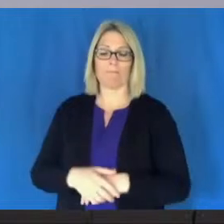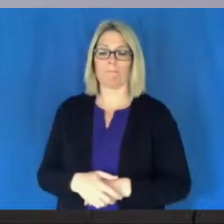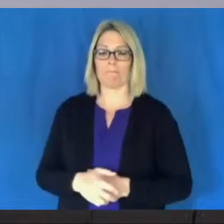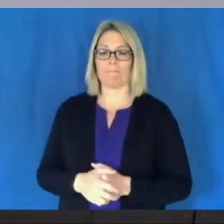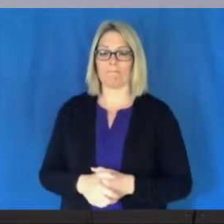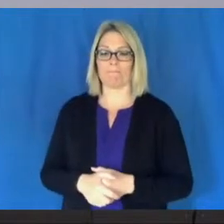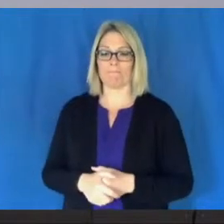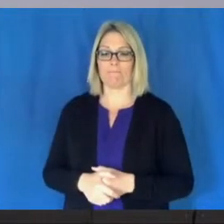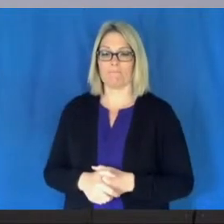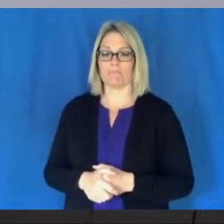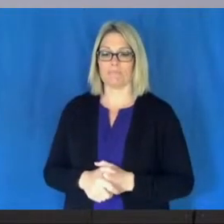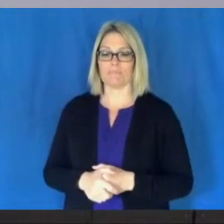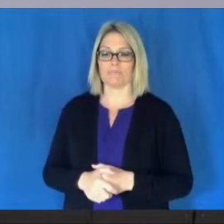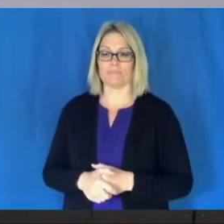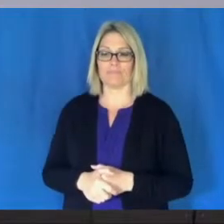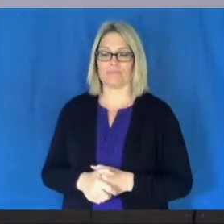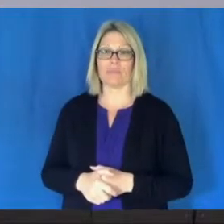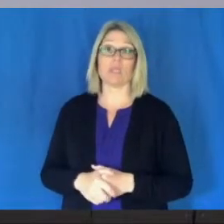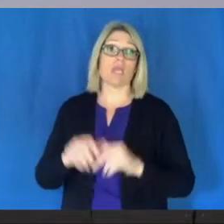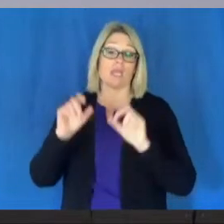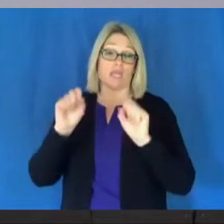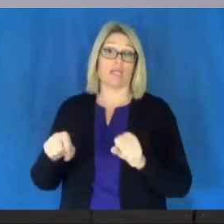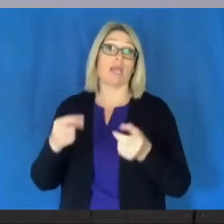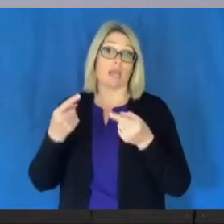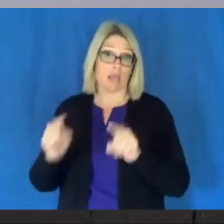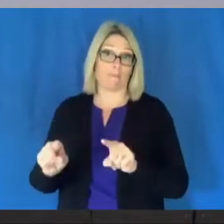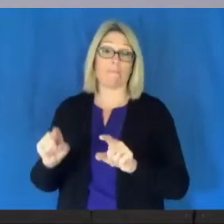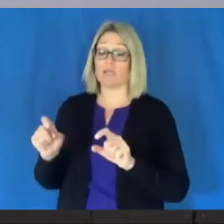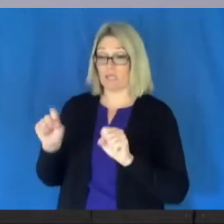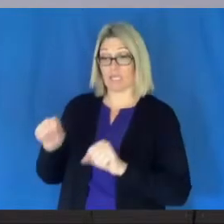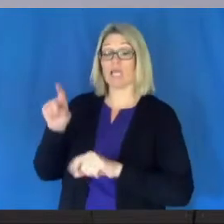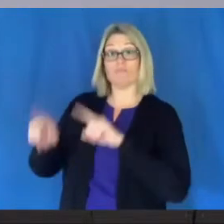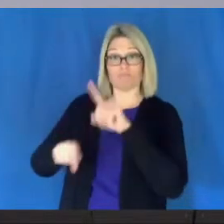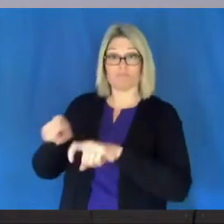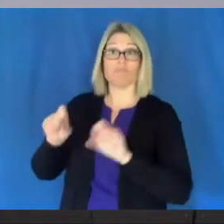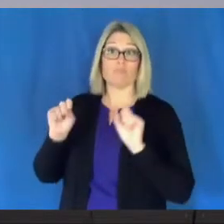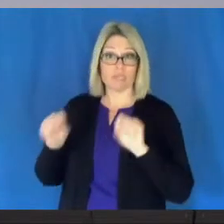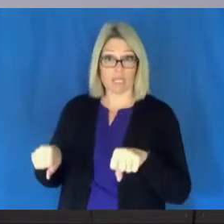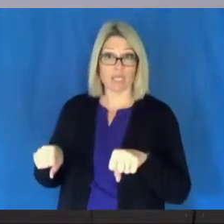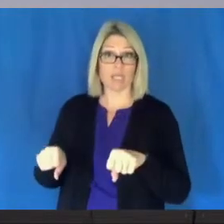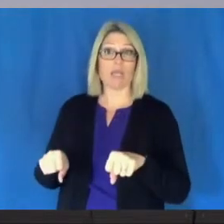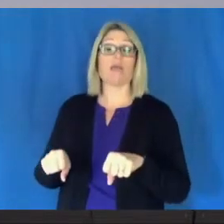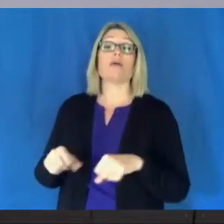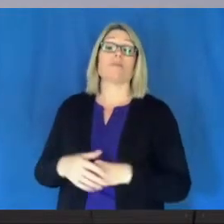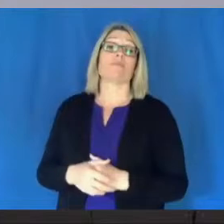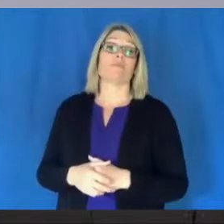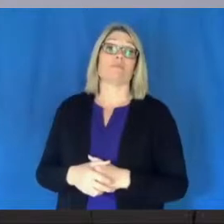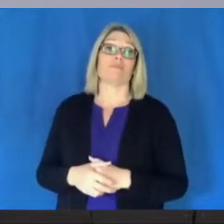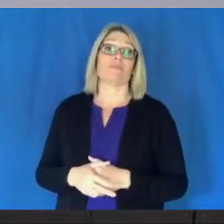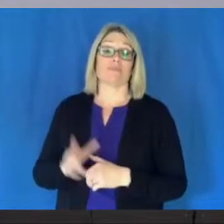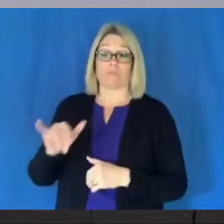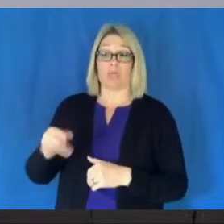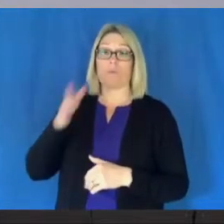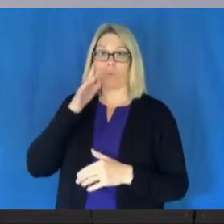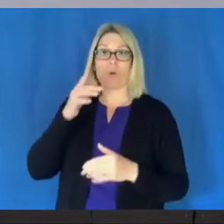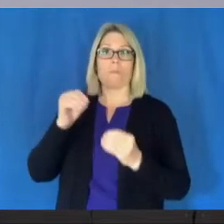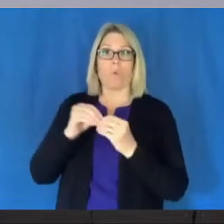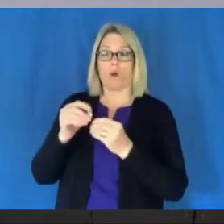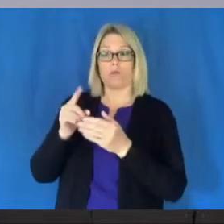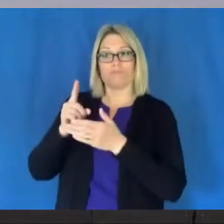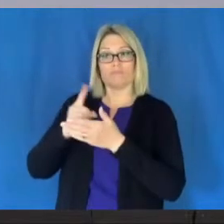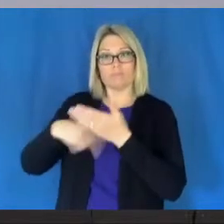something that certainly can happen and maybe happening more in the weeks ahead.